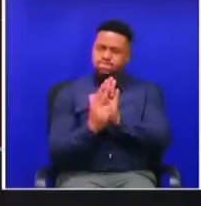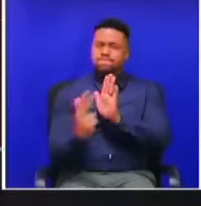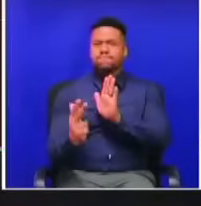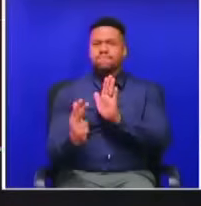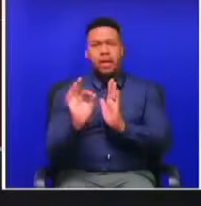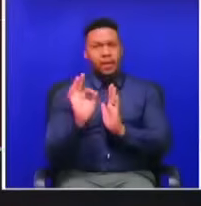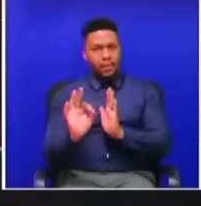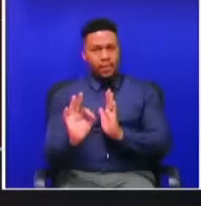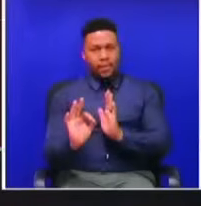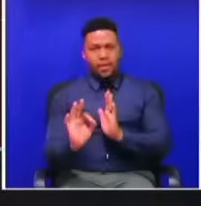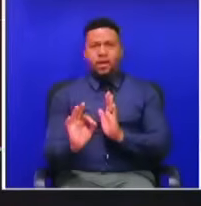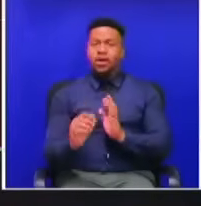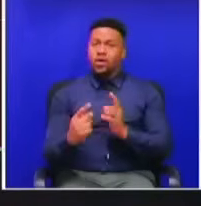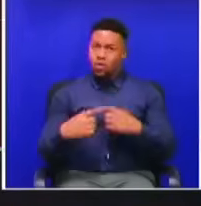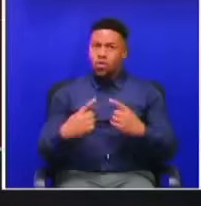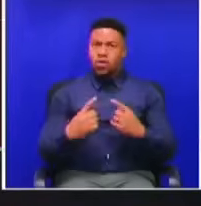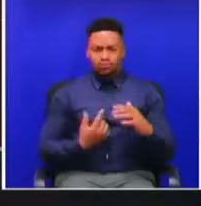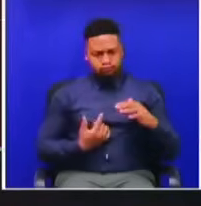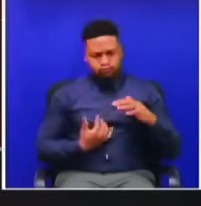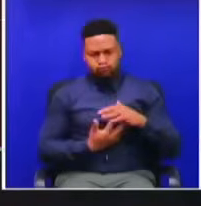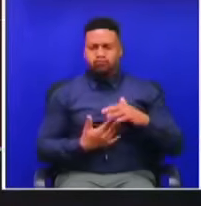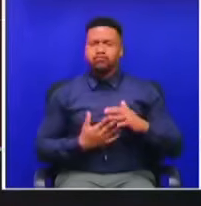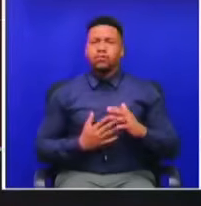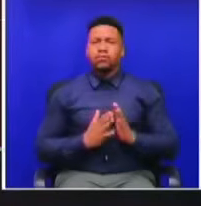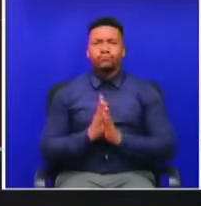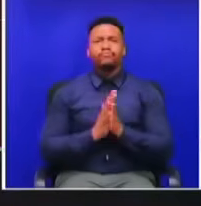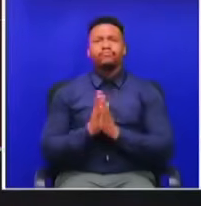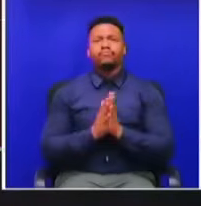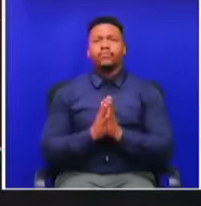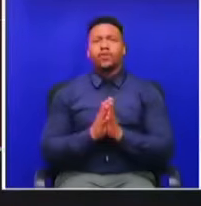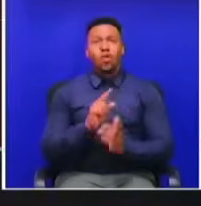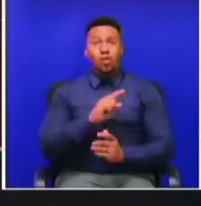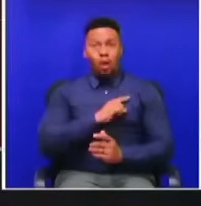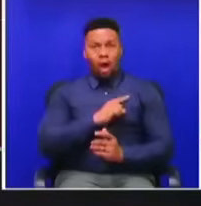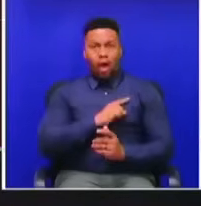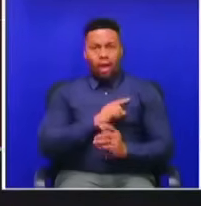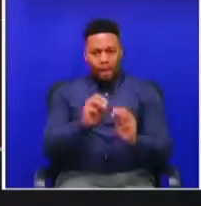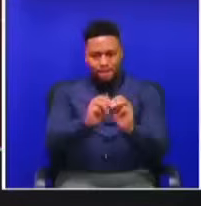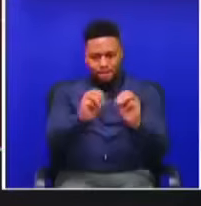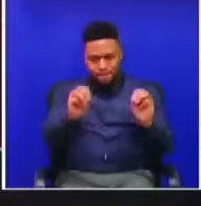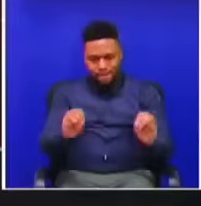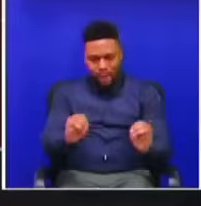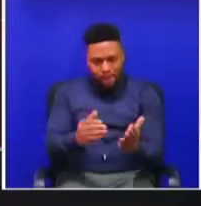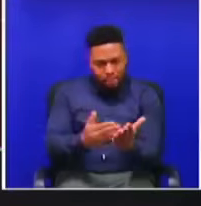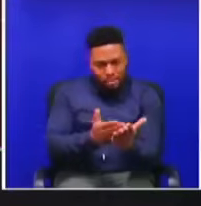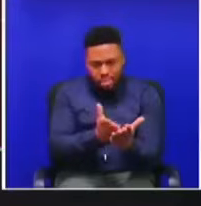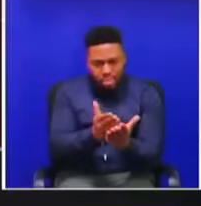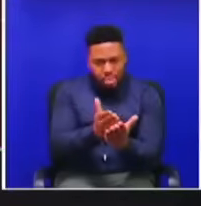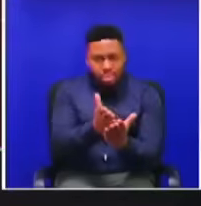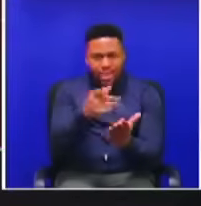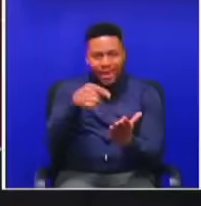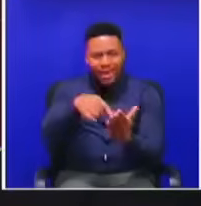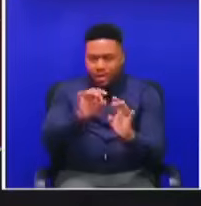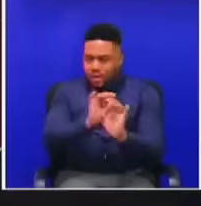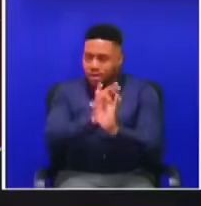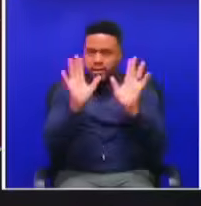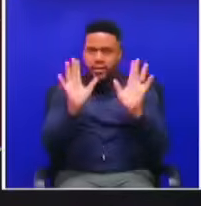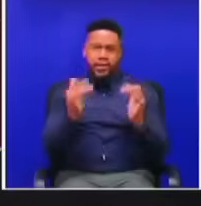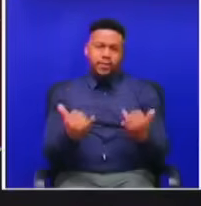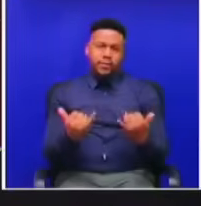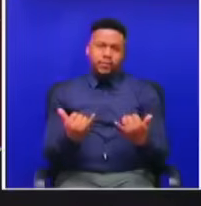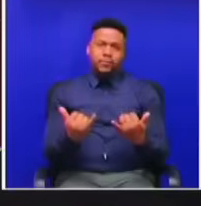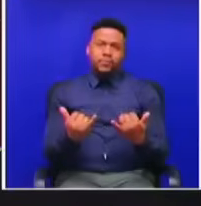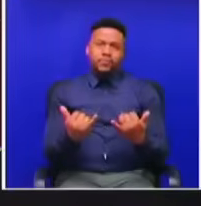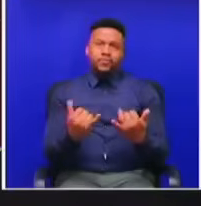encouraging, because now there's a clear roadmap. And the roadmap is, from a governance point of view, the board